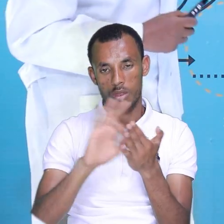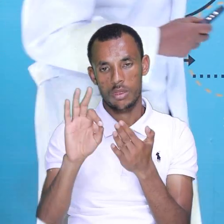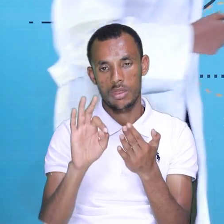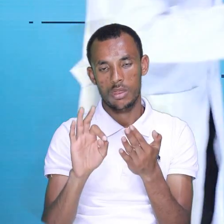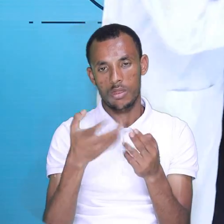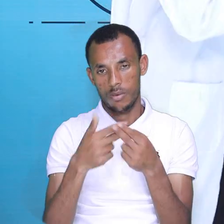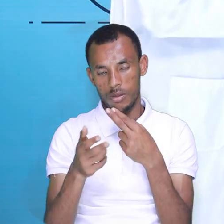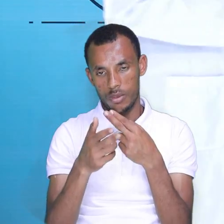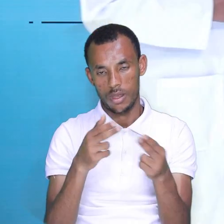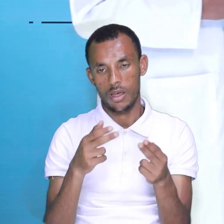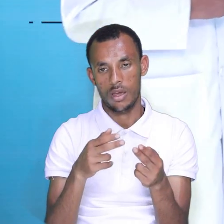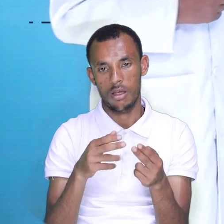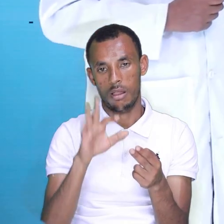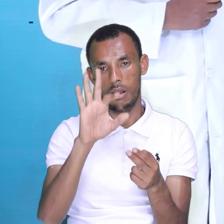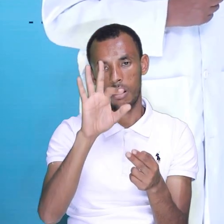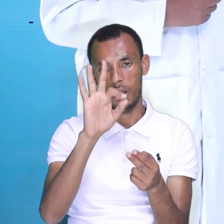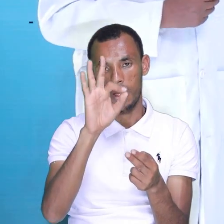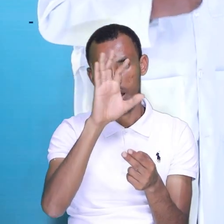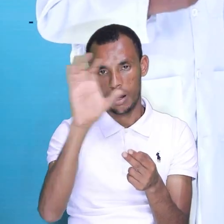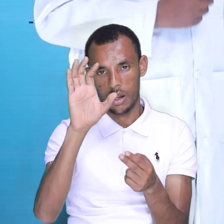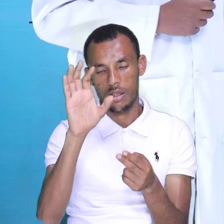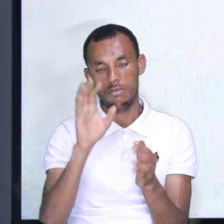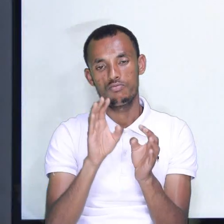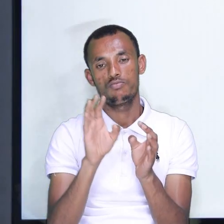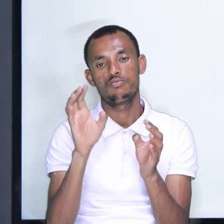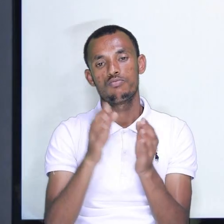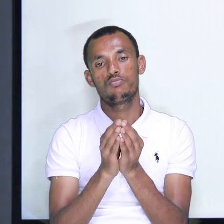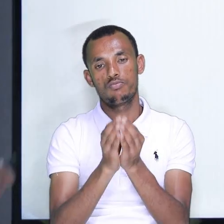I multiply it, I will have 900 tickets.